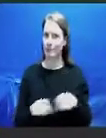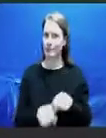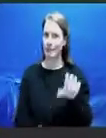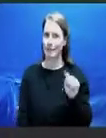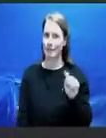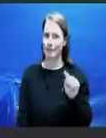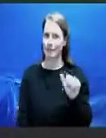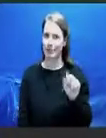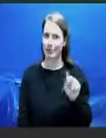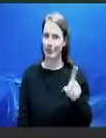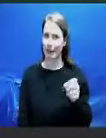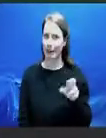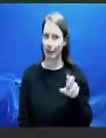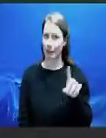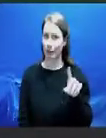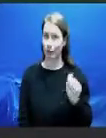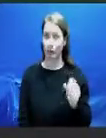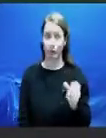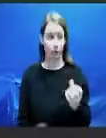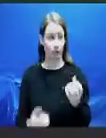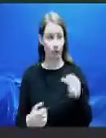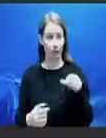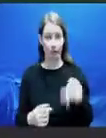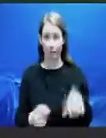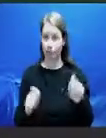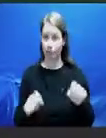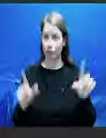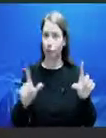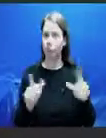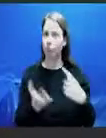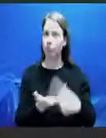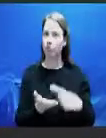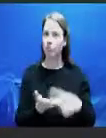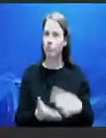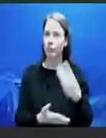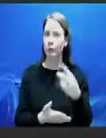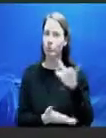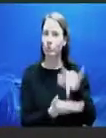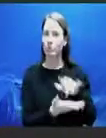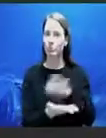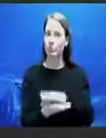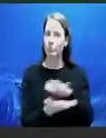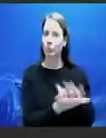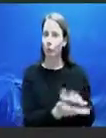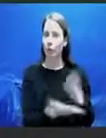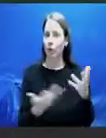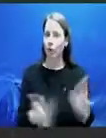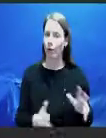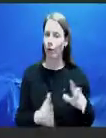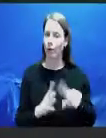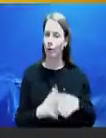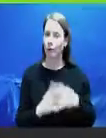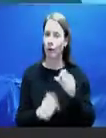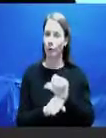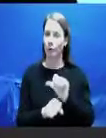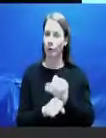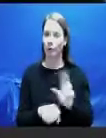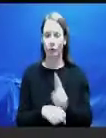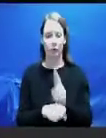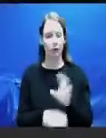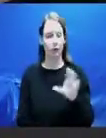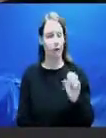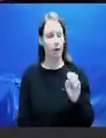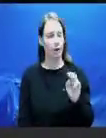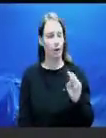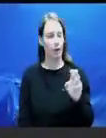from teachers at 2 middle schools in New York City who have already started working with the Common Core as part of a pilot program here.